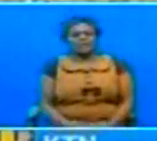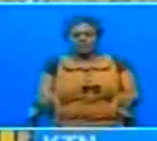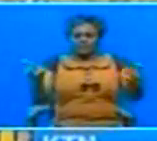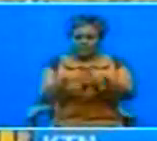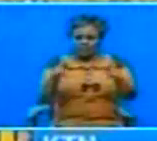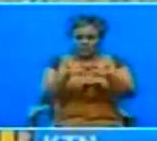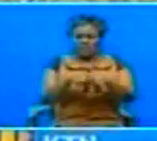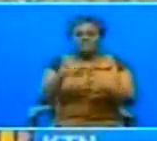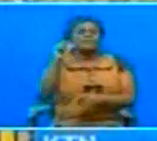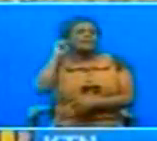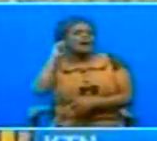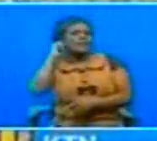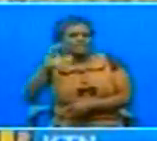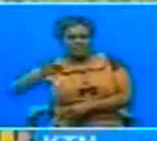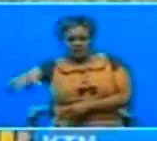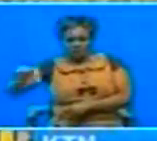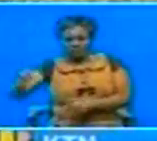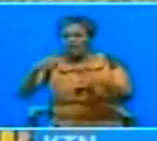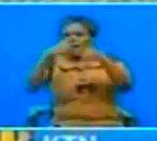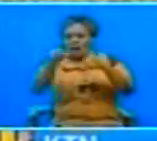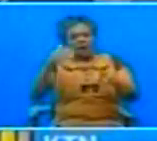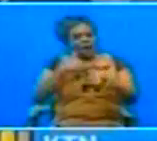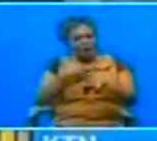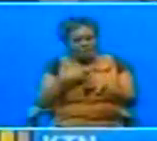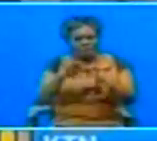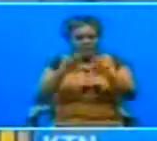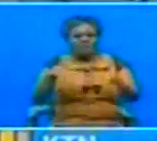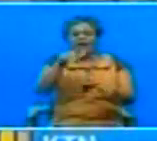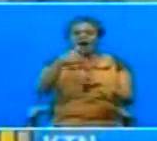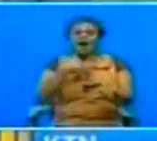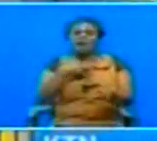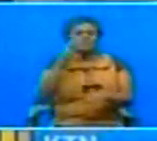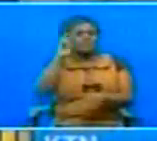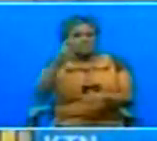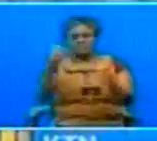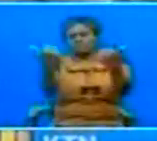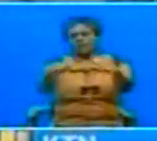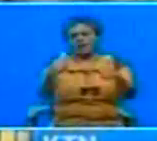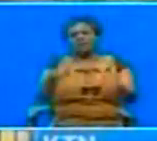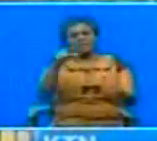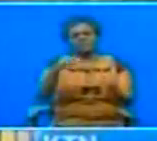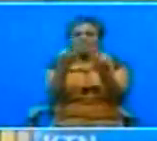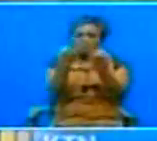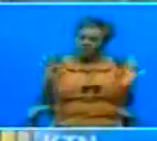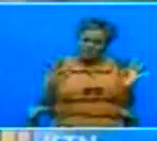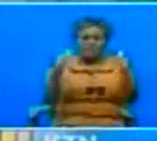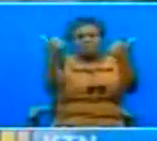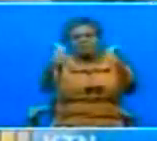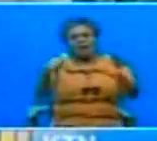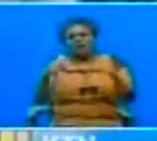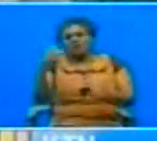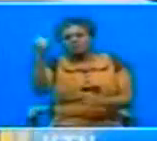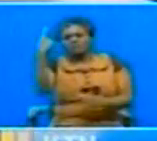Incredibly, in the heart of Nandi County, however, the Talai clan are yet to celebrate, yet to be liberated 51